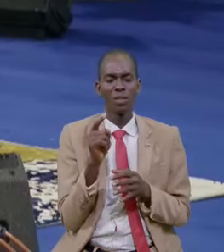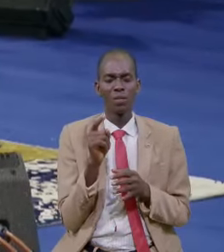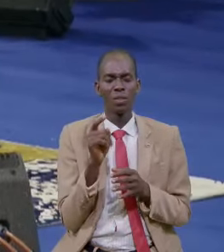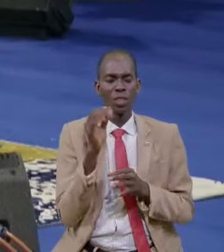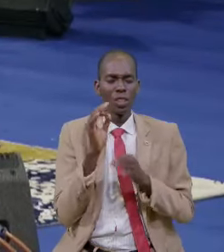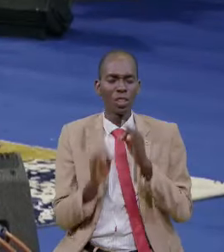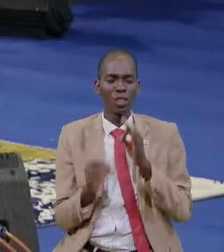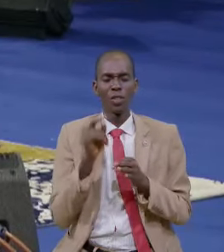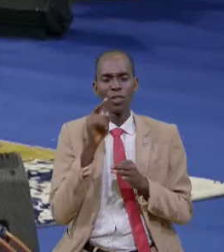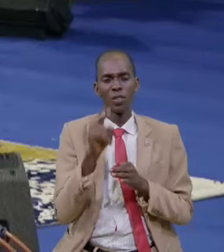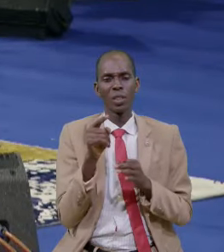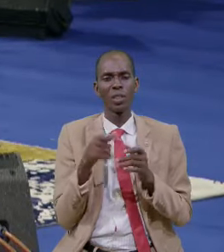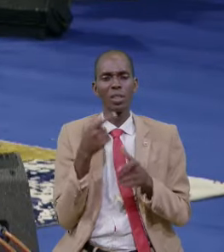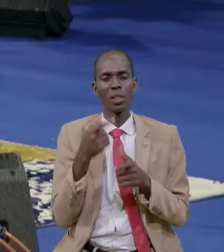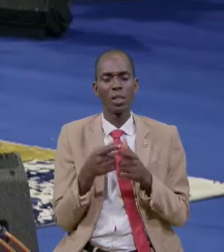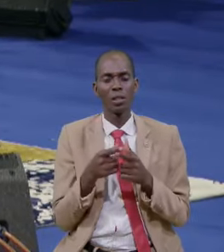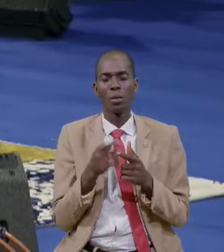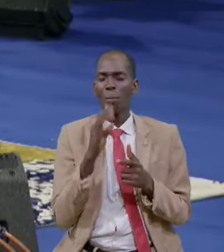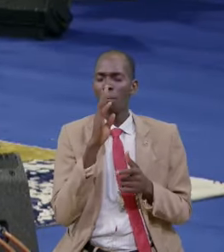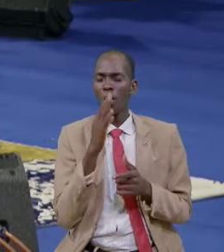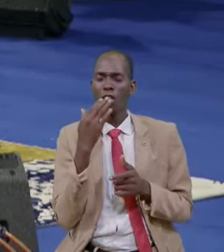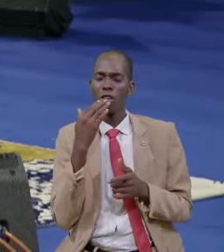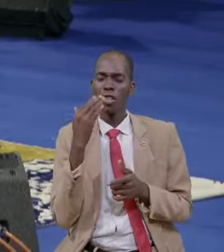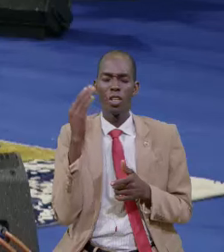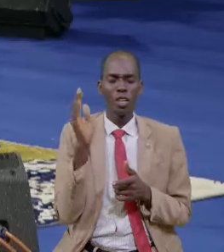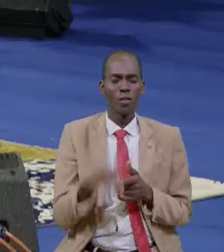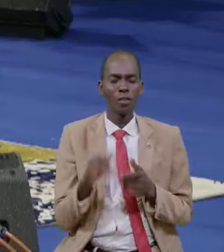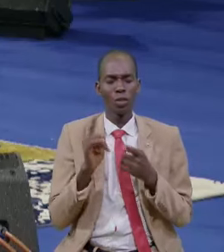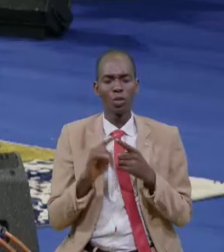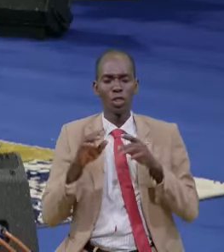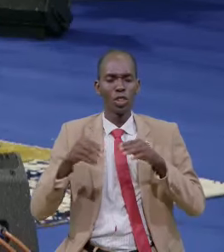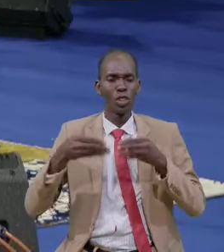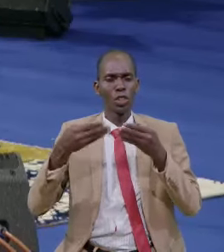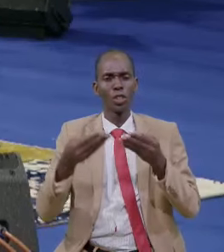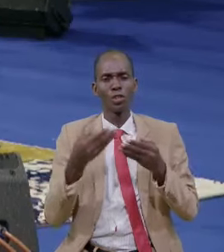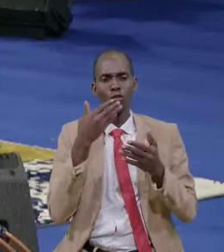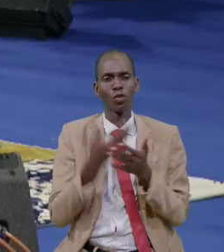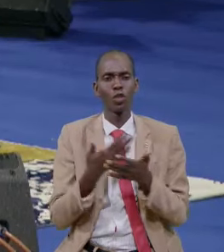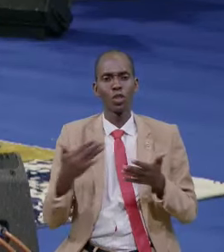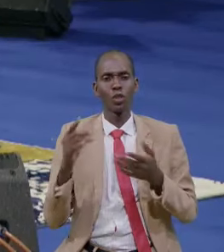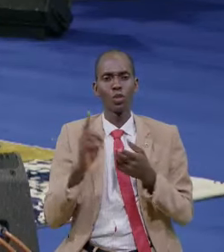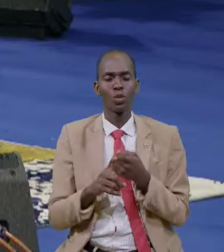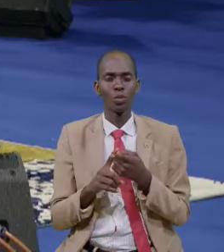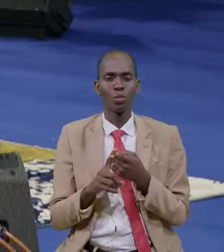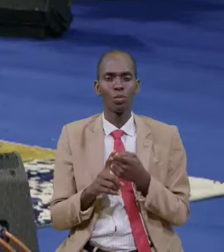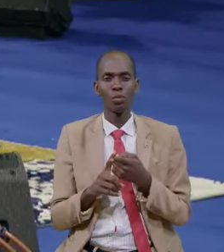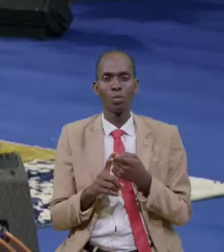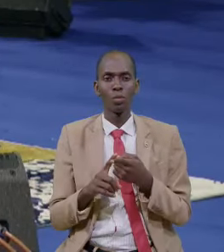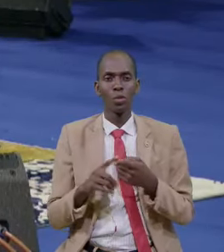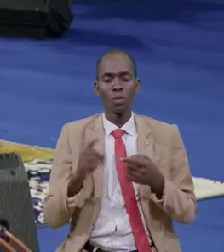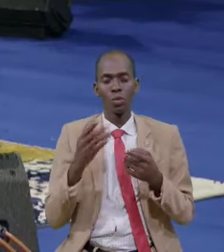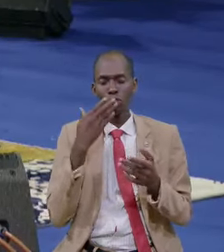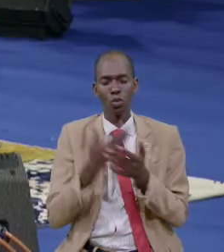If ye then, being evil, I mean the descendants of Adam and Eve, know how to give good